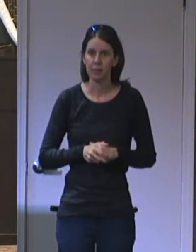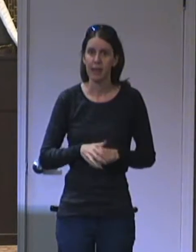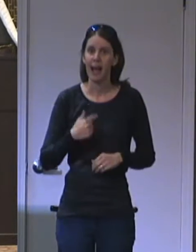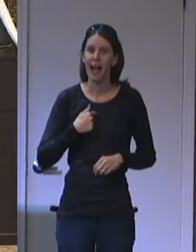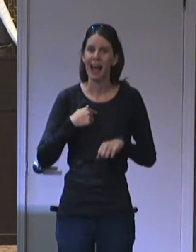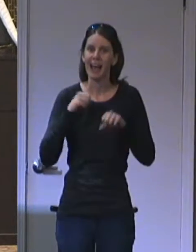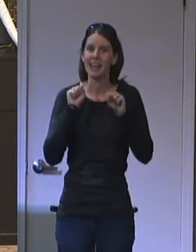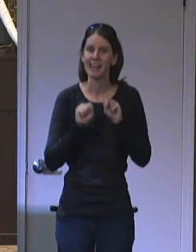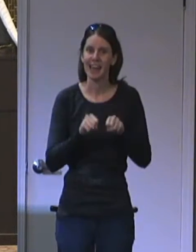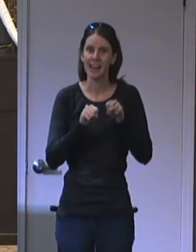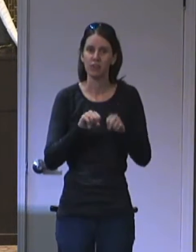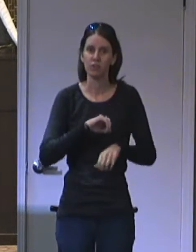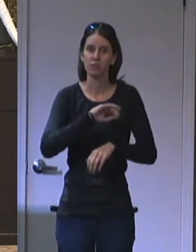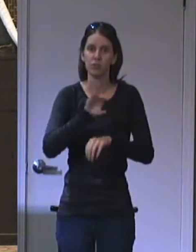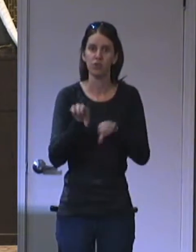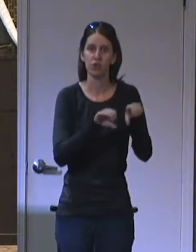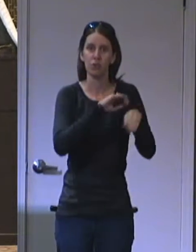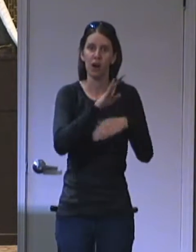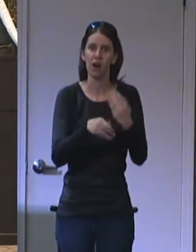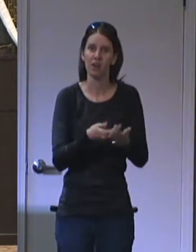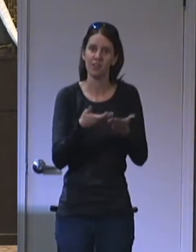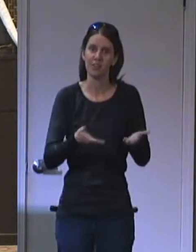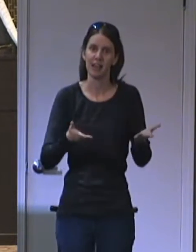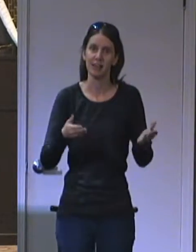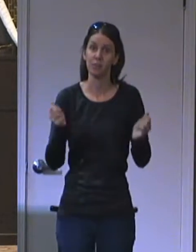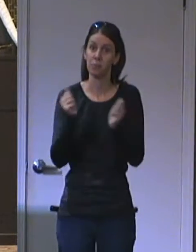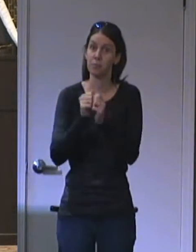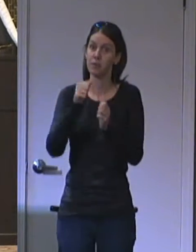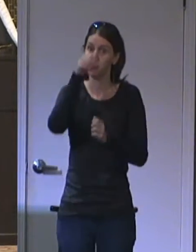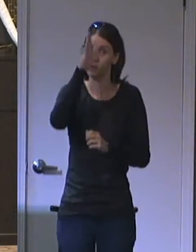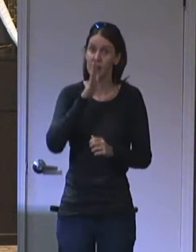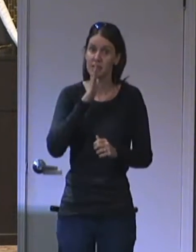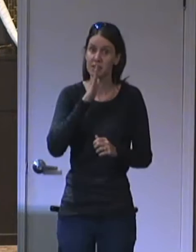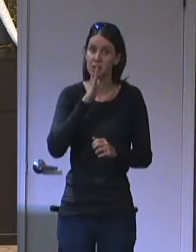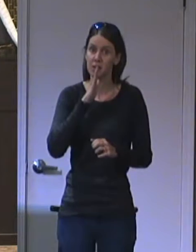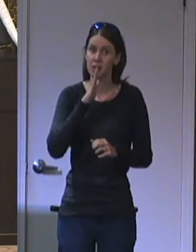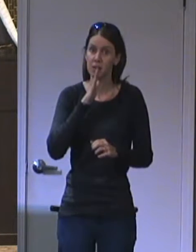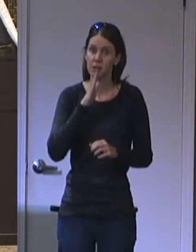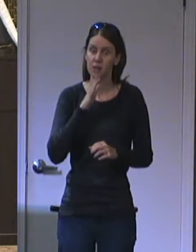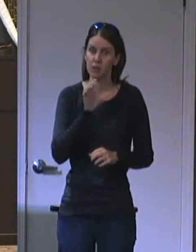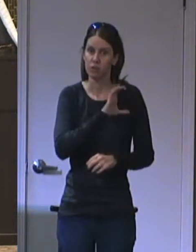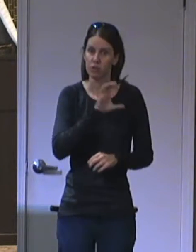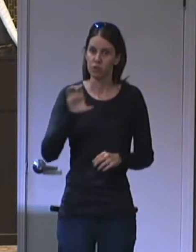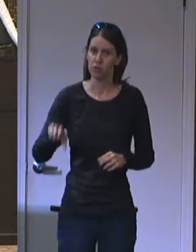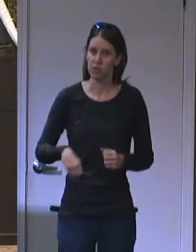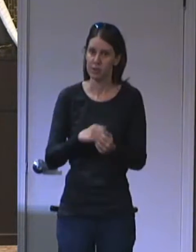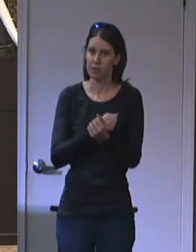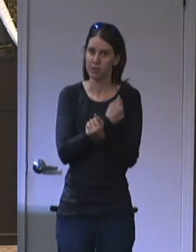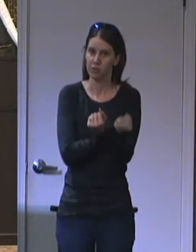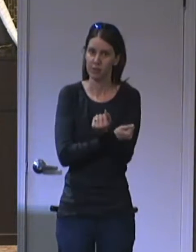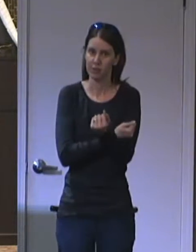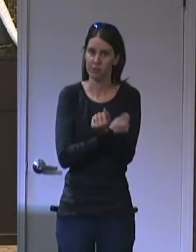I can do all things through Christ, which strengtheneth me.